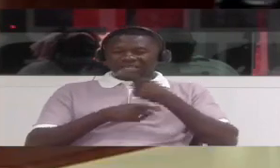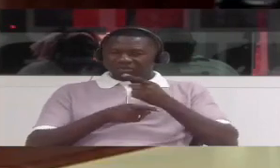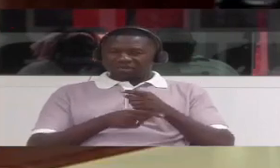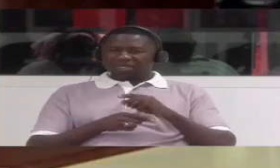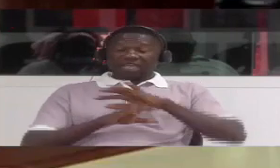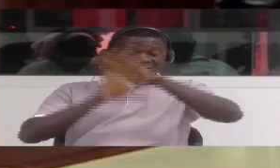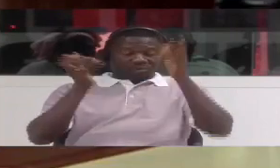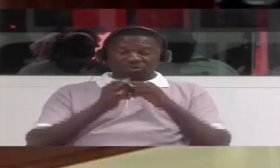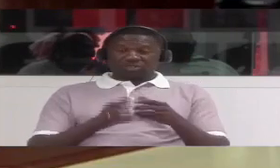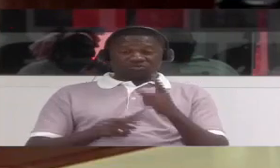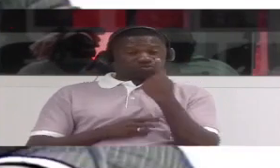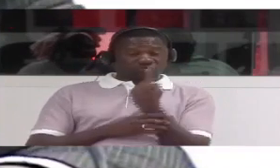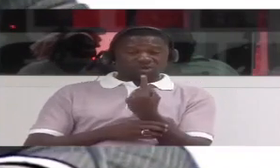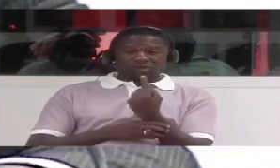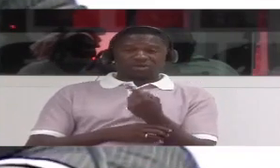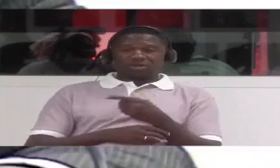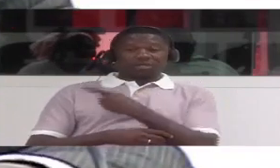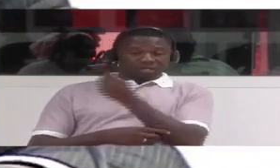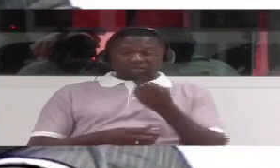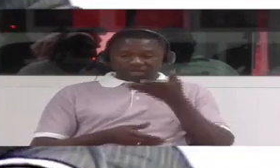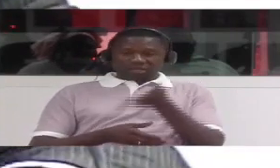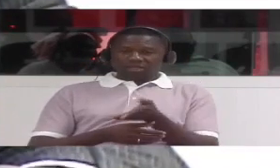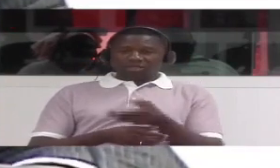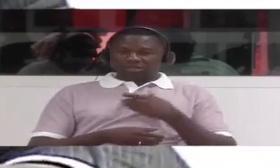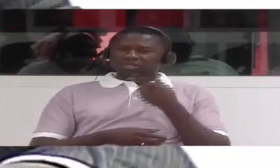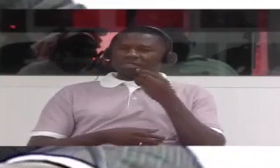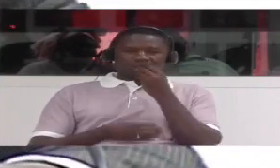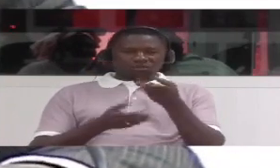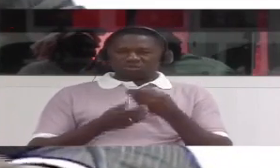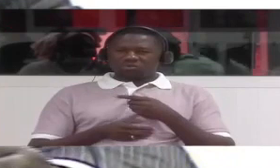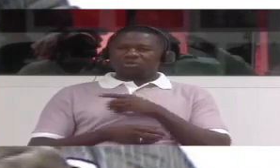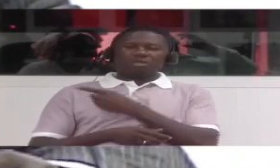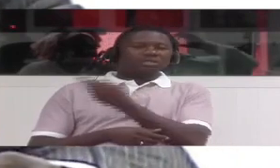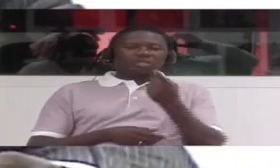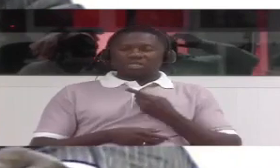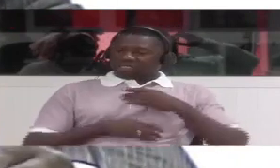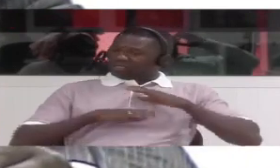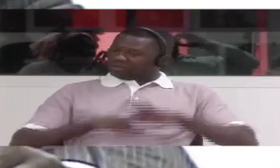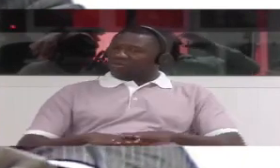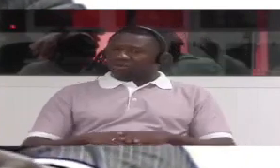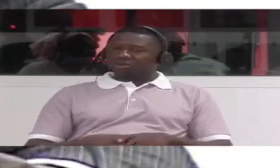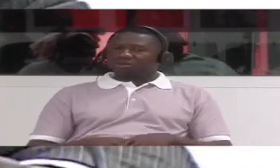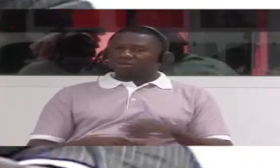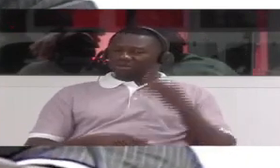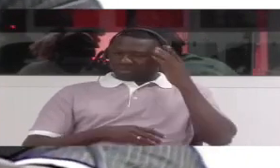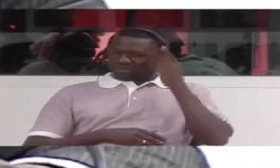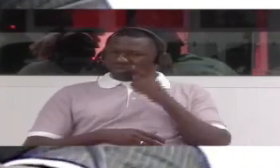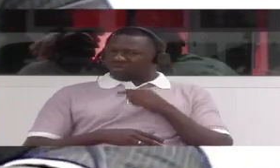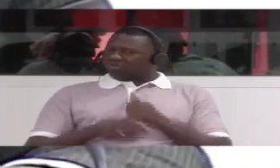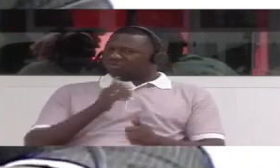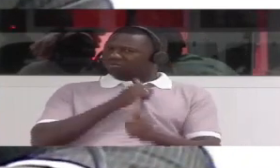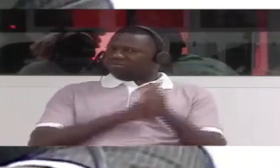here. They tell us that they are disappointed that we are gradually going back to the